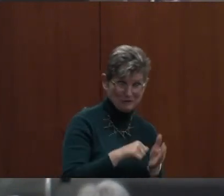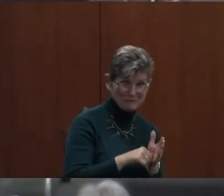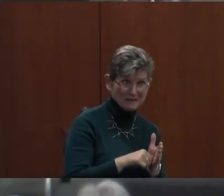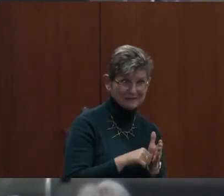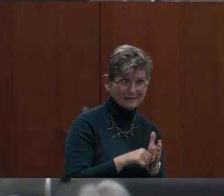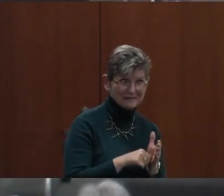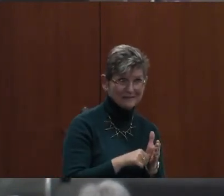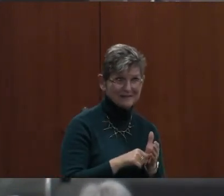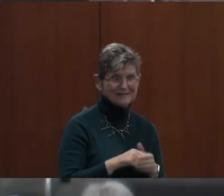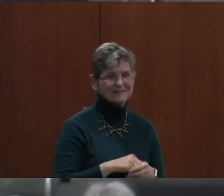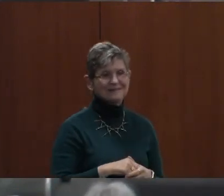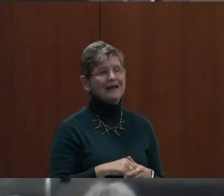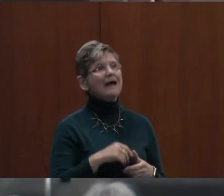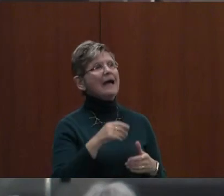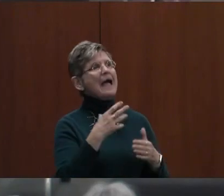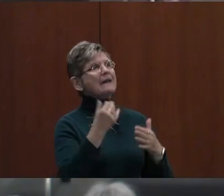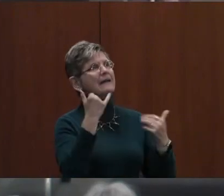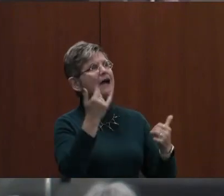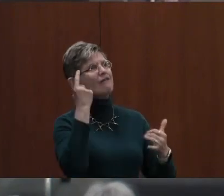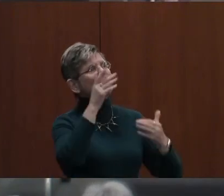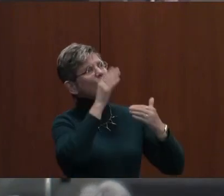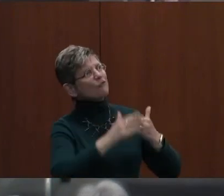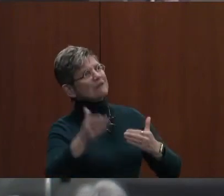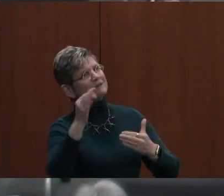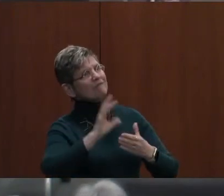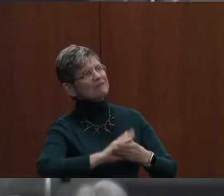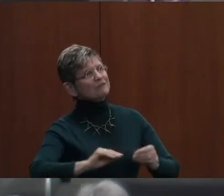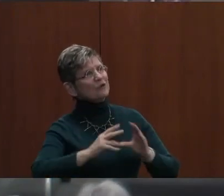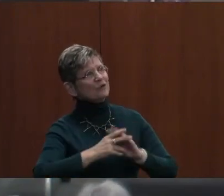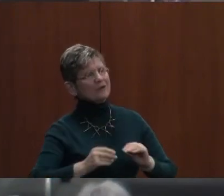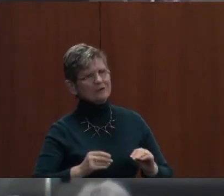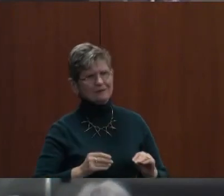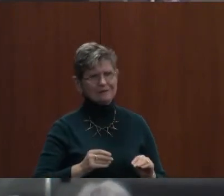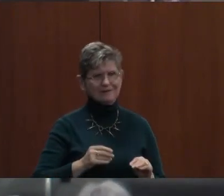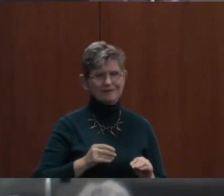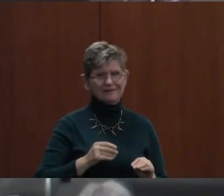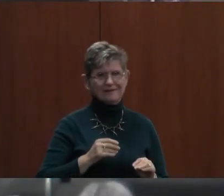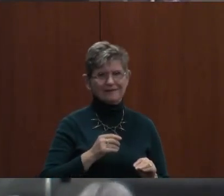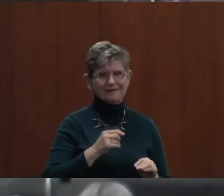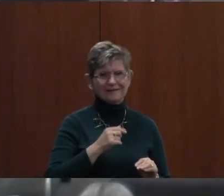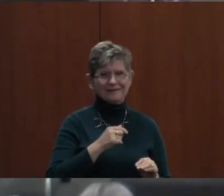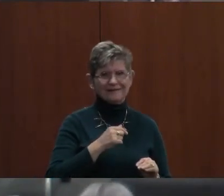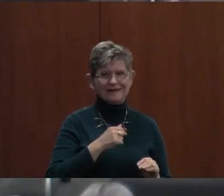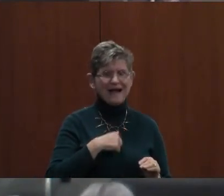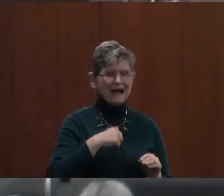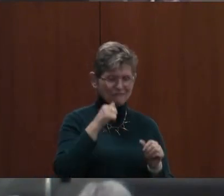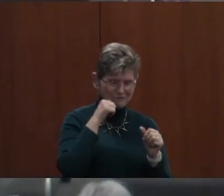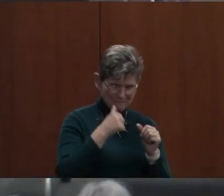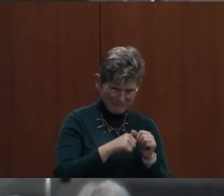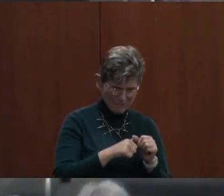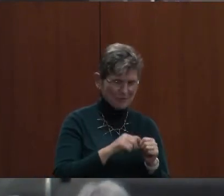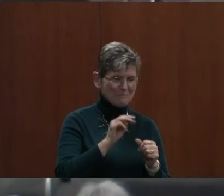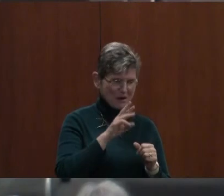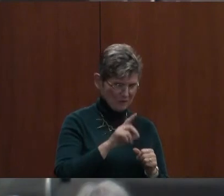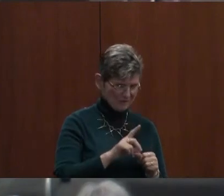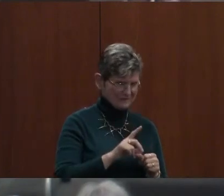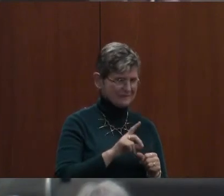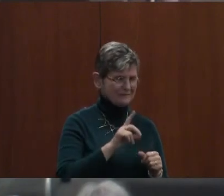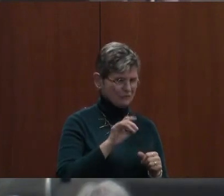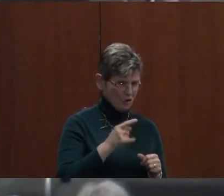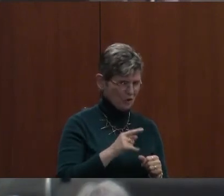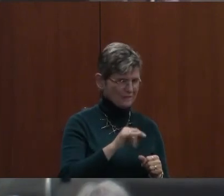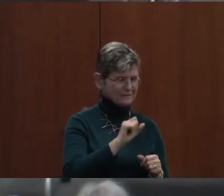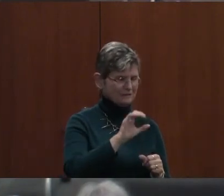rest of the story. Yeah. I remember from fourth grade learning the Maryland dog is a Chesapeake Bay Retriever. That's right. Of course, the Baltimore